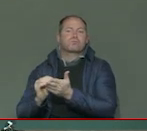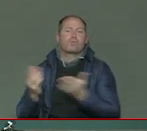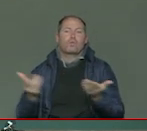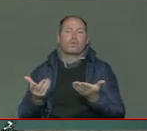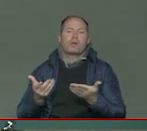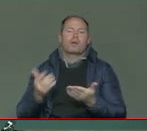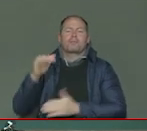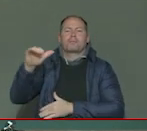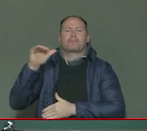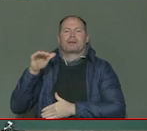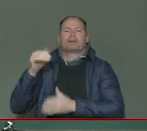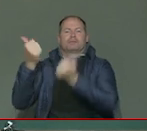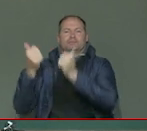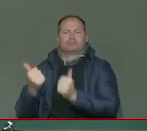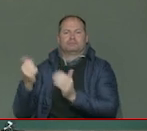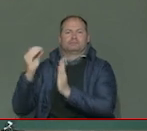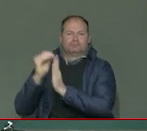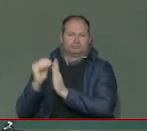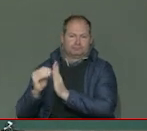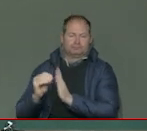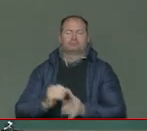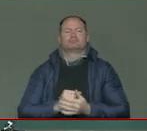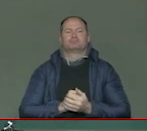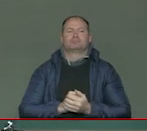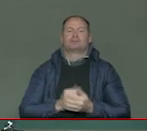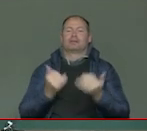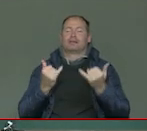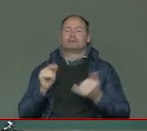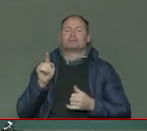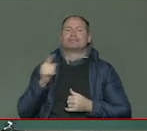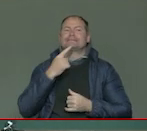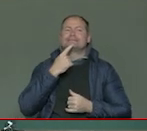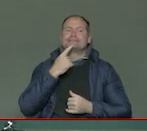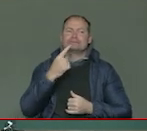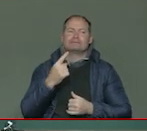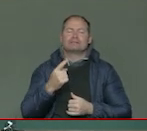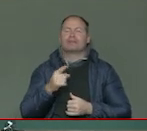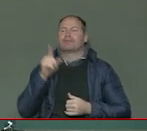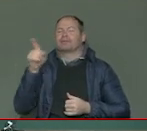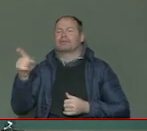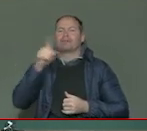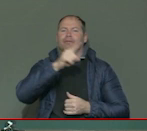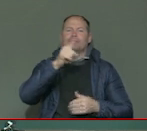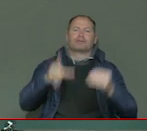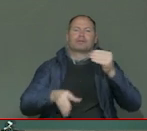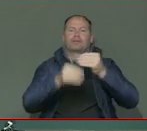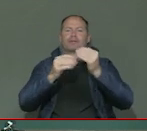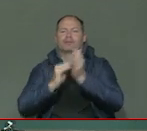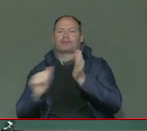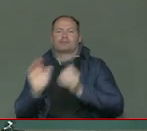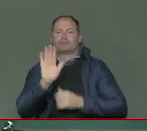say calculate your bank balance, do a bank account. Don't do this plus that minus that. You draw